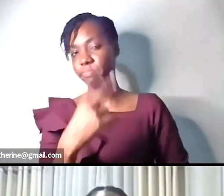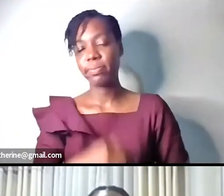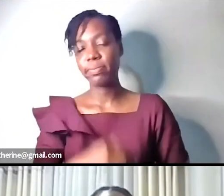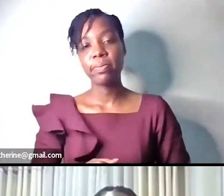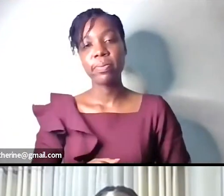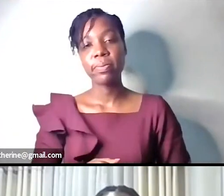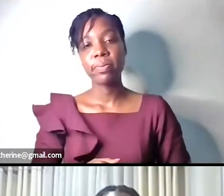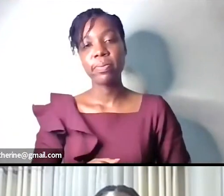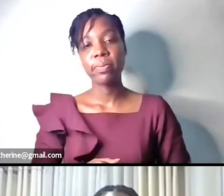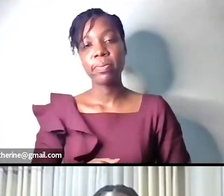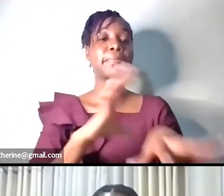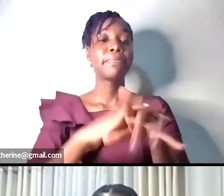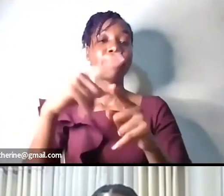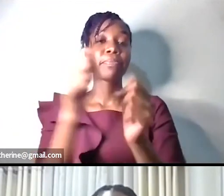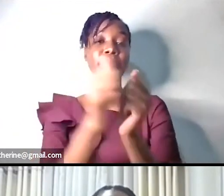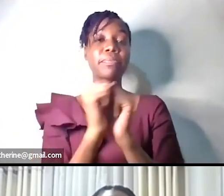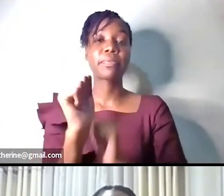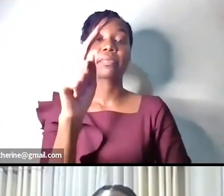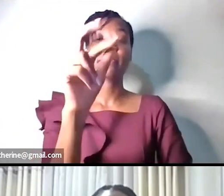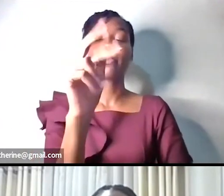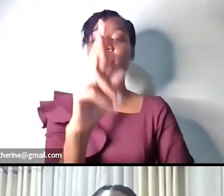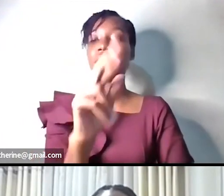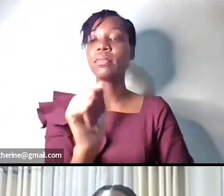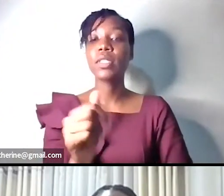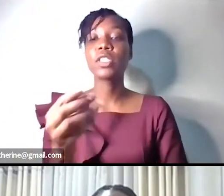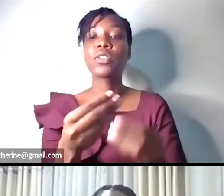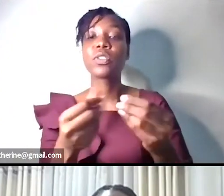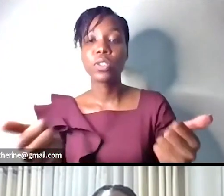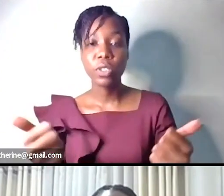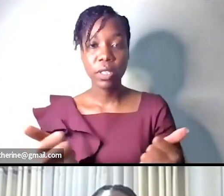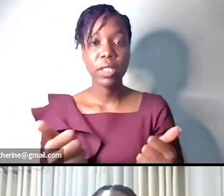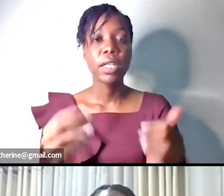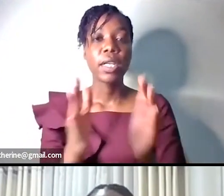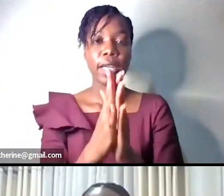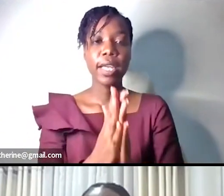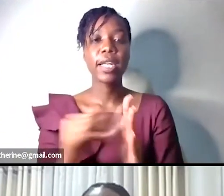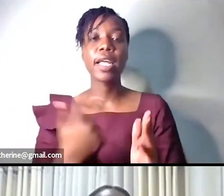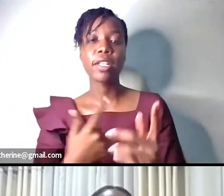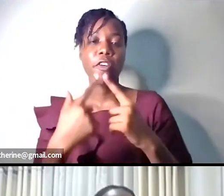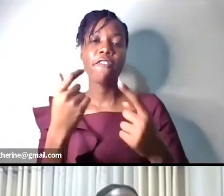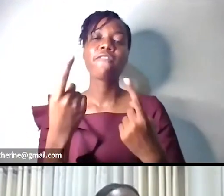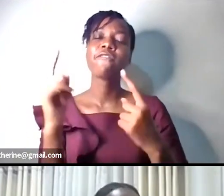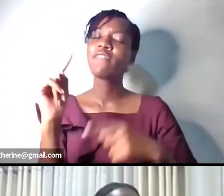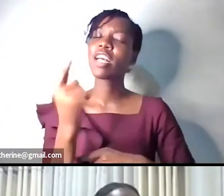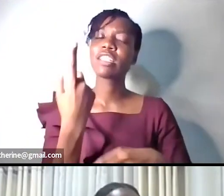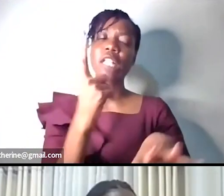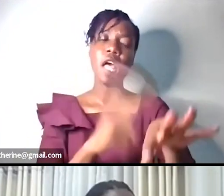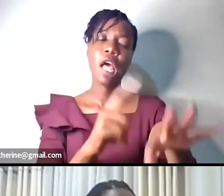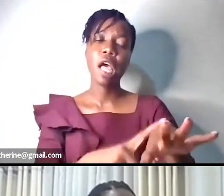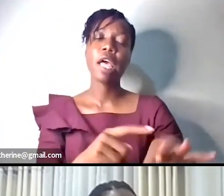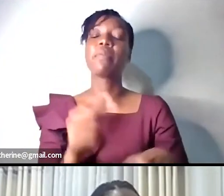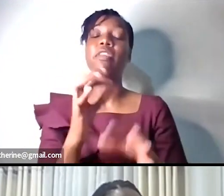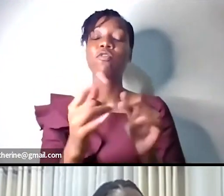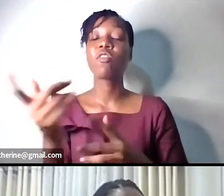It Right with Atara Solutions. If you're logging in for the first time, thank you very much for making the time to be with us tonight.